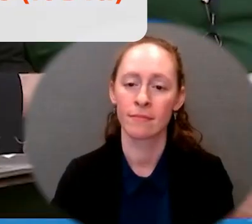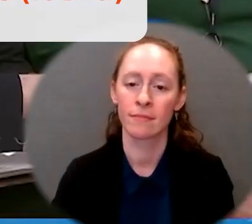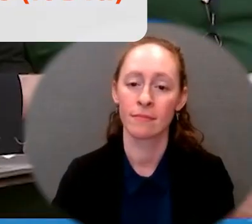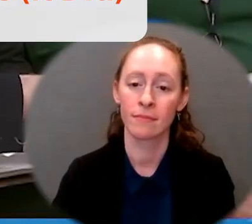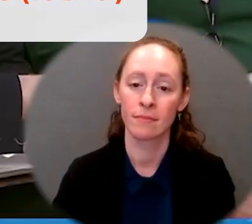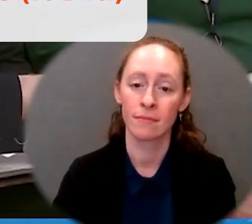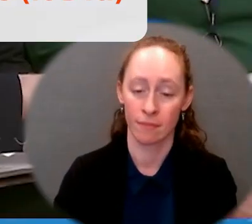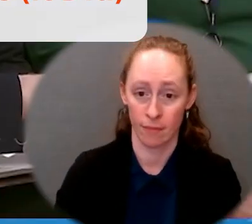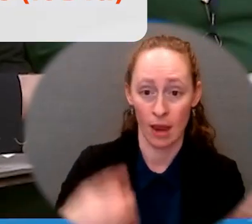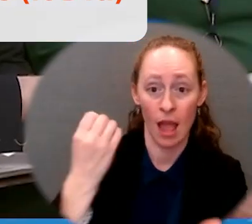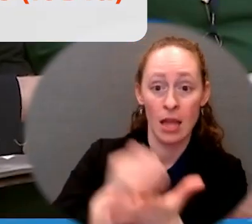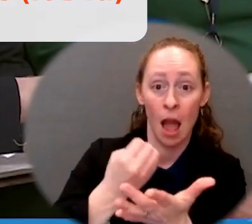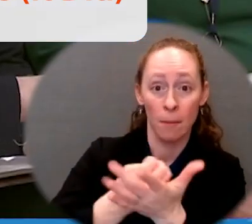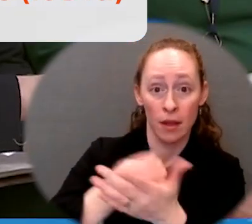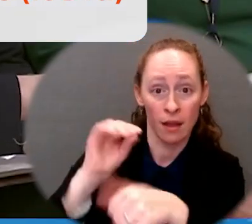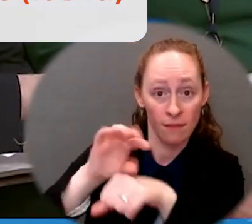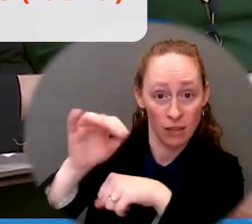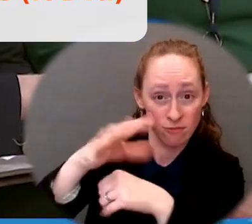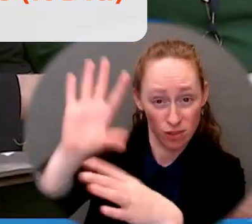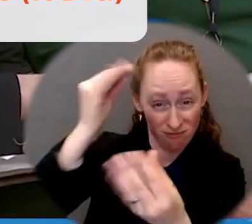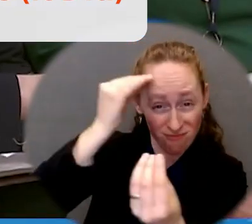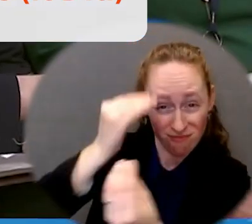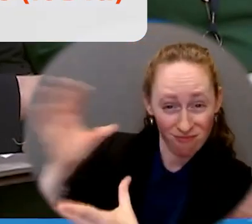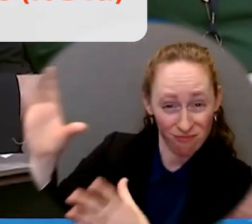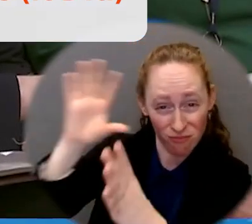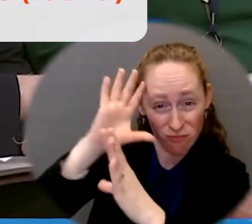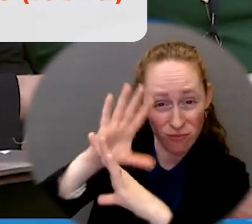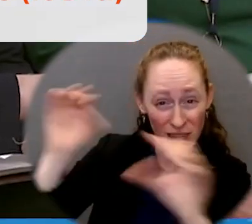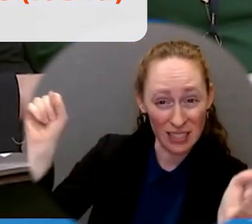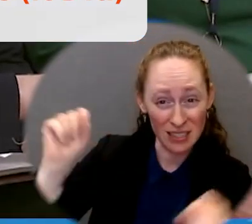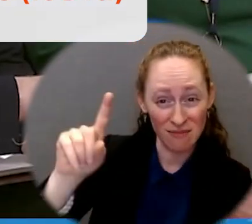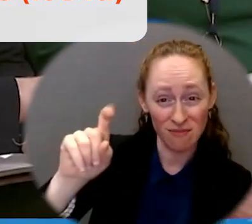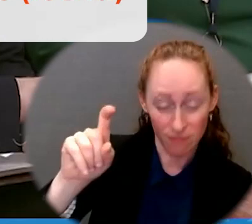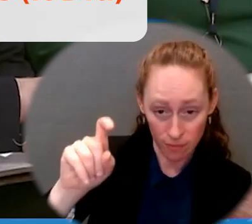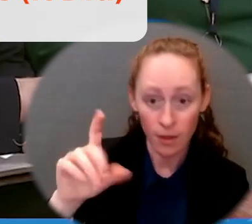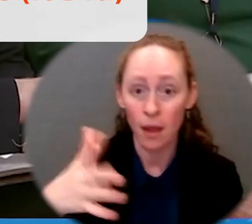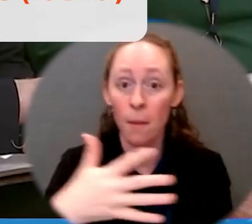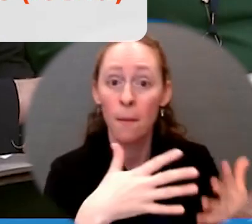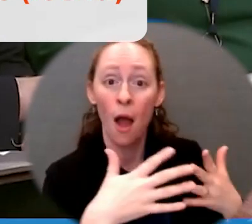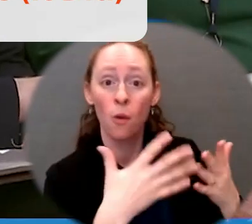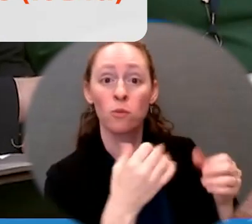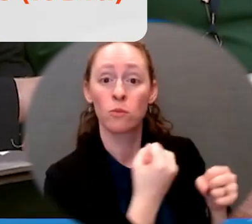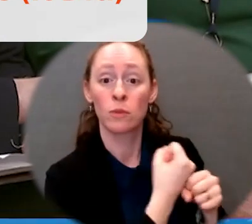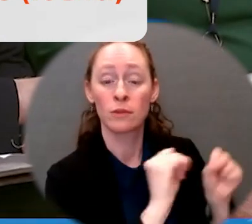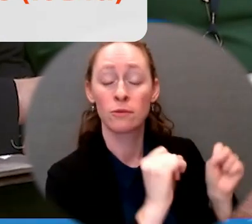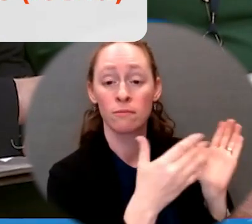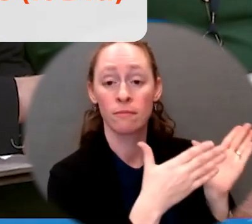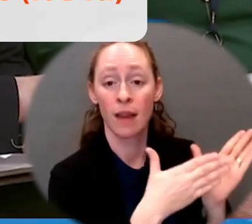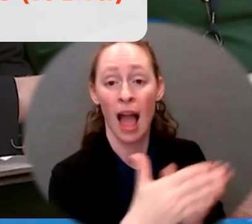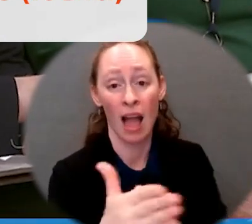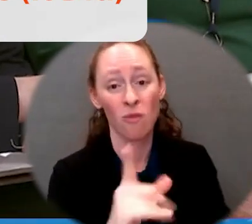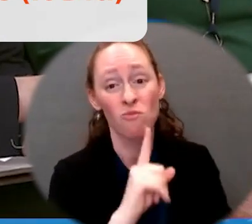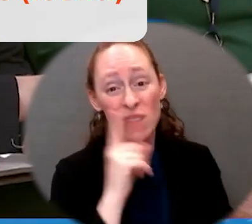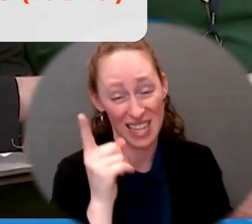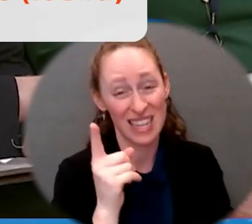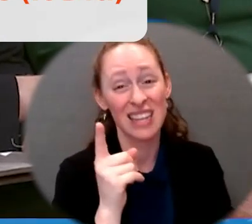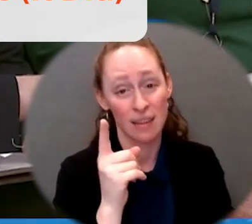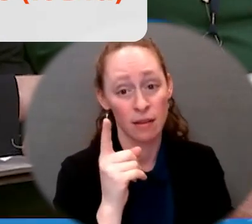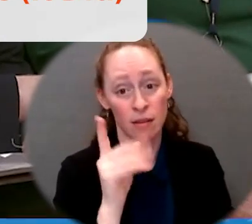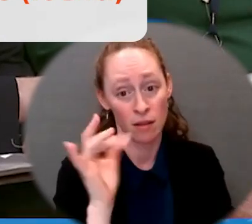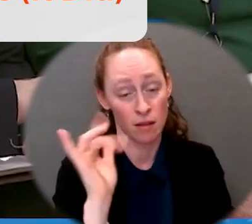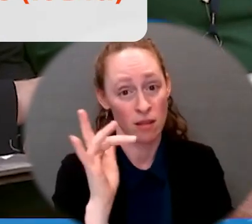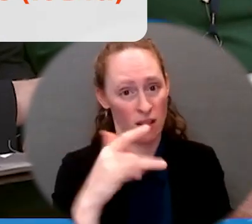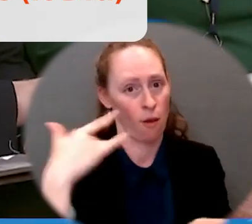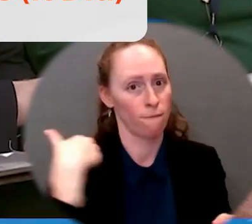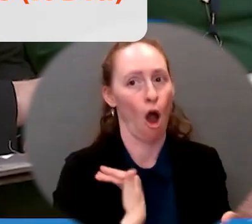president's economic advisors told him that the general consensus now is that the American Rescue Plan has contributed to